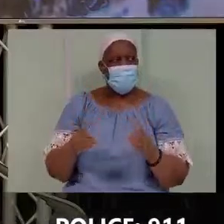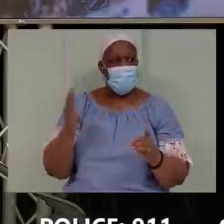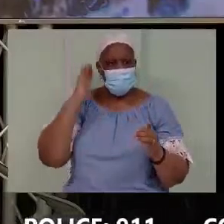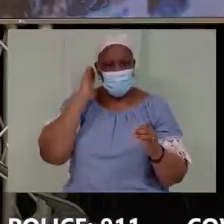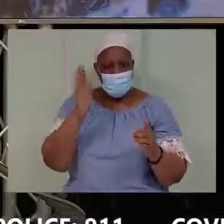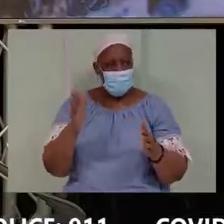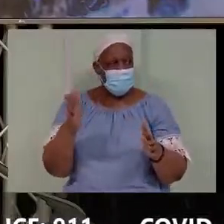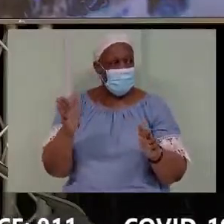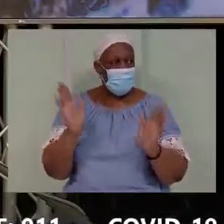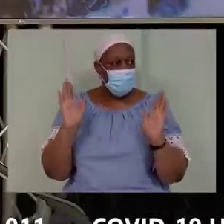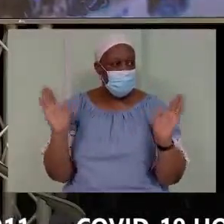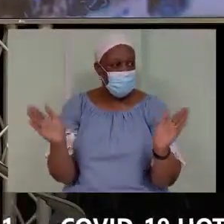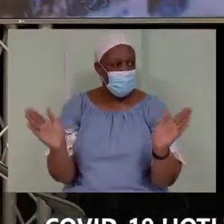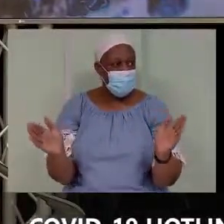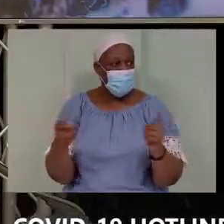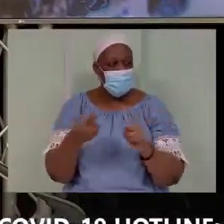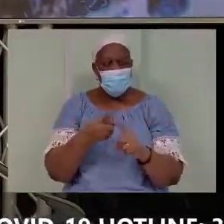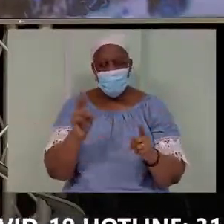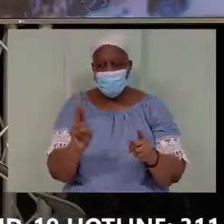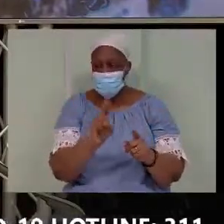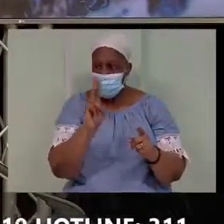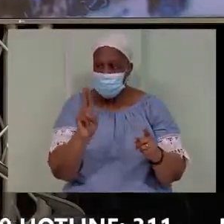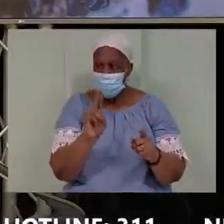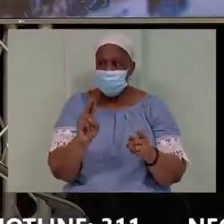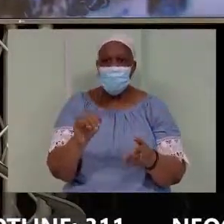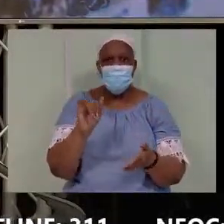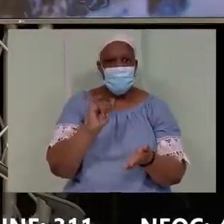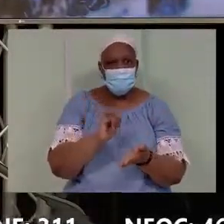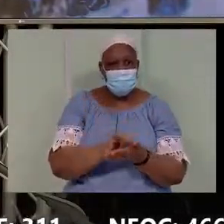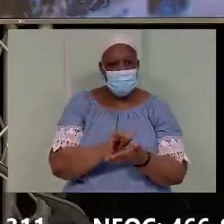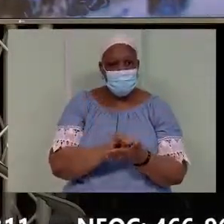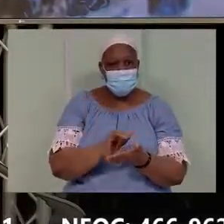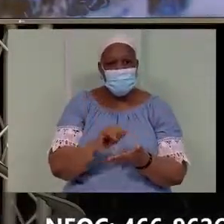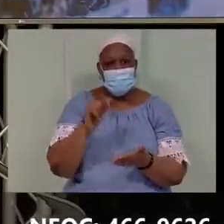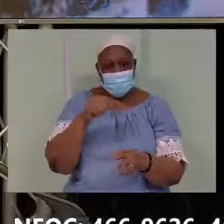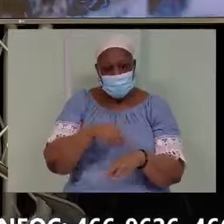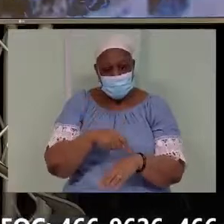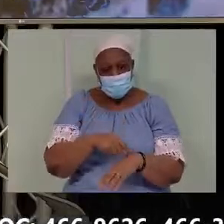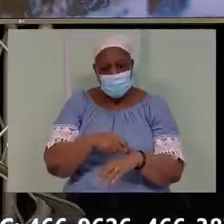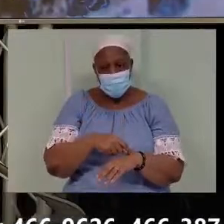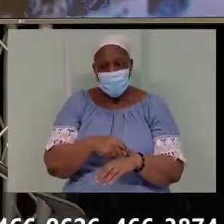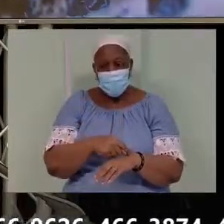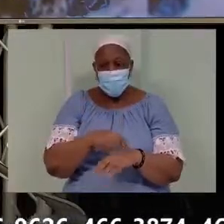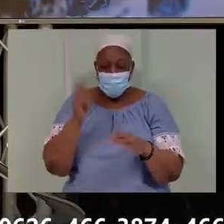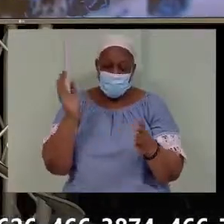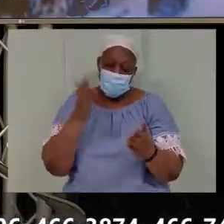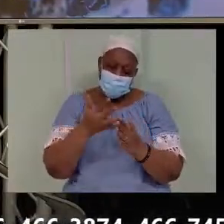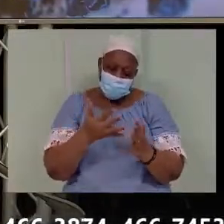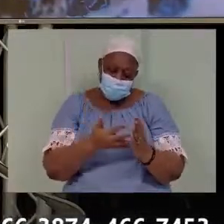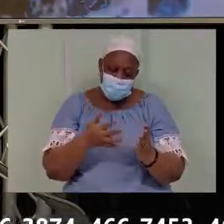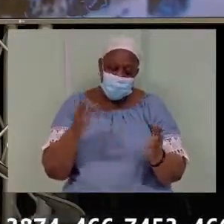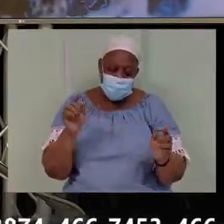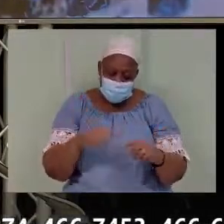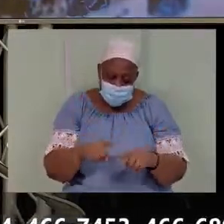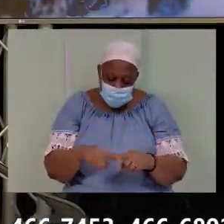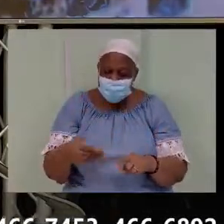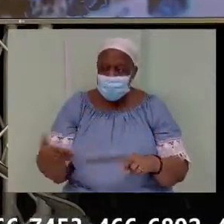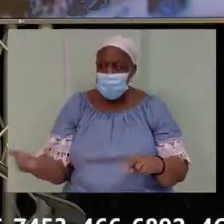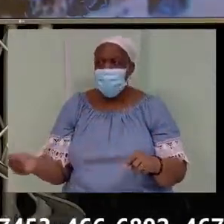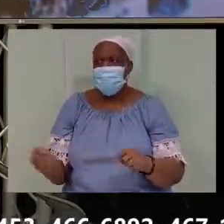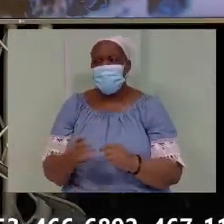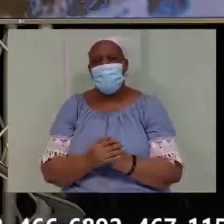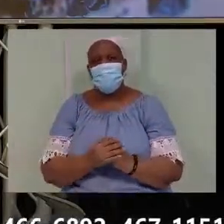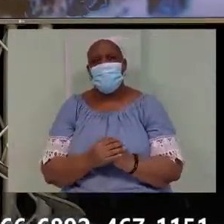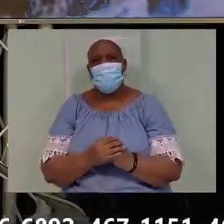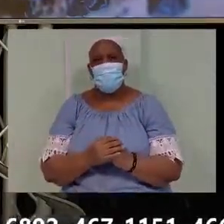periods, especially in the secondary school, to administer their assessment. During term 2, which is usually